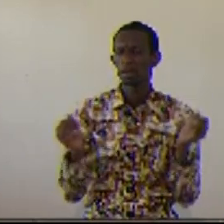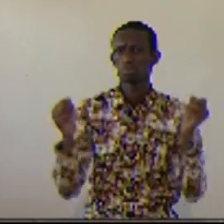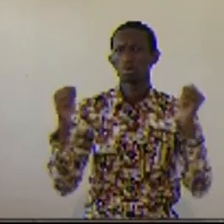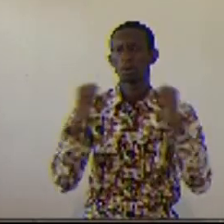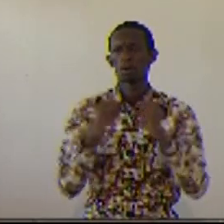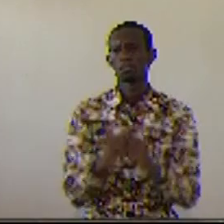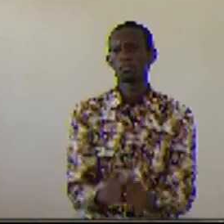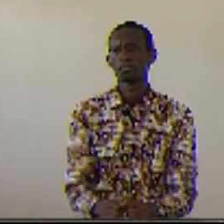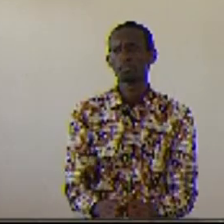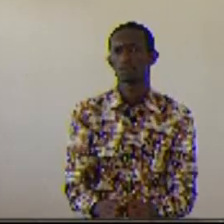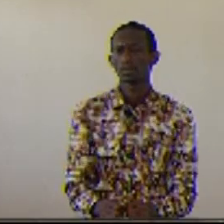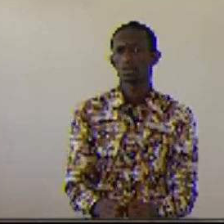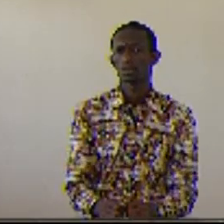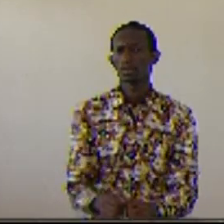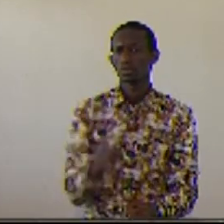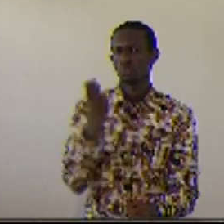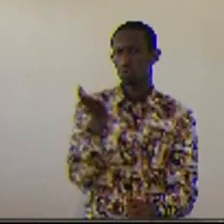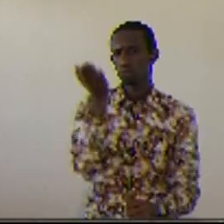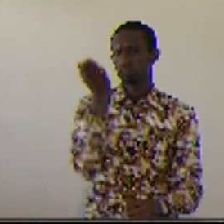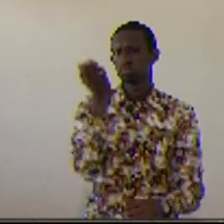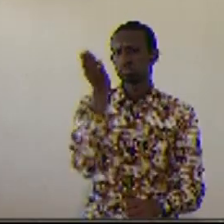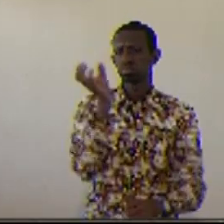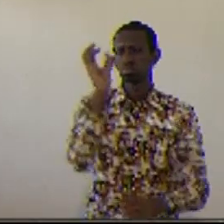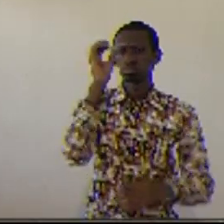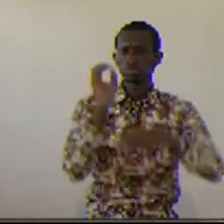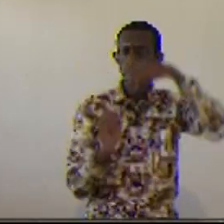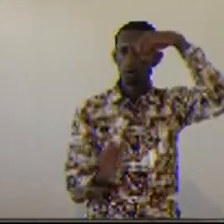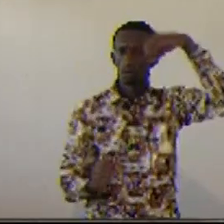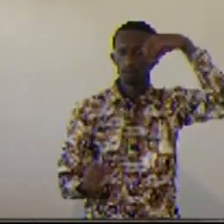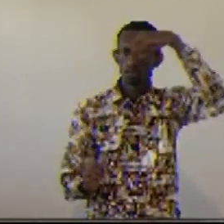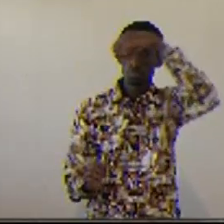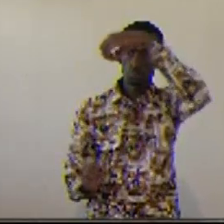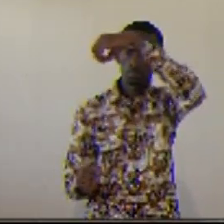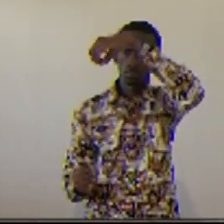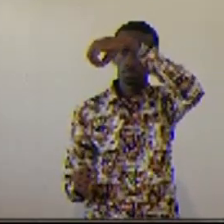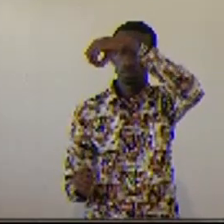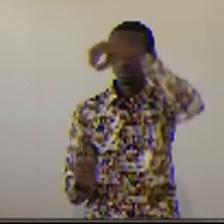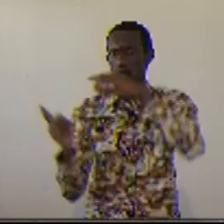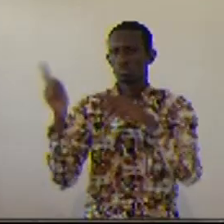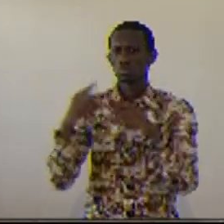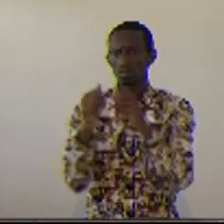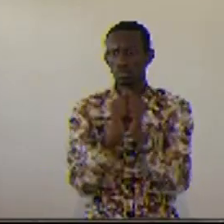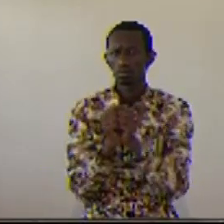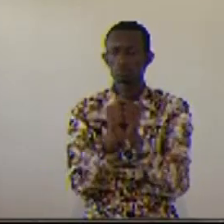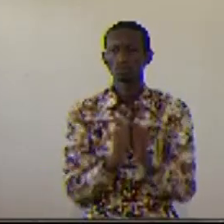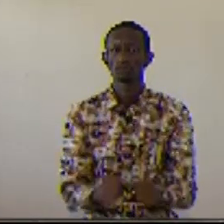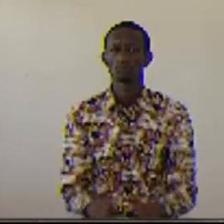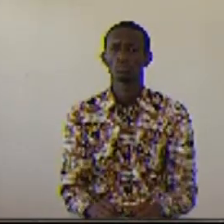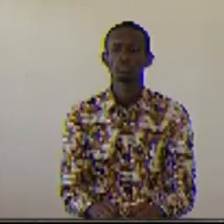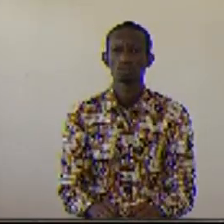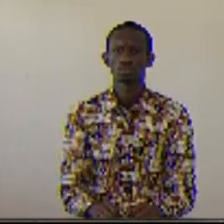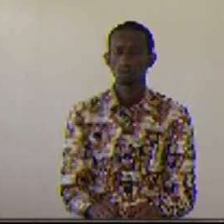this orbital overlap with this one here. So they come together and overlap. So when I talk about